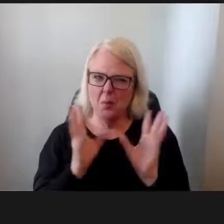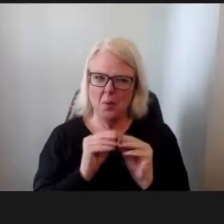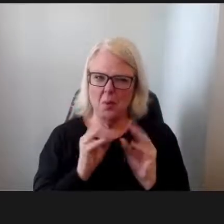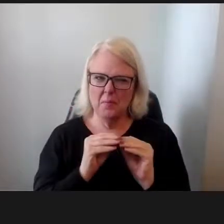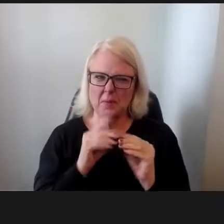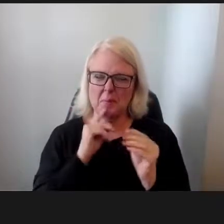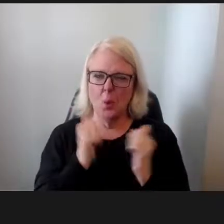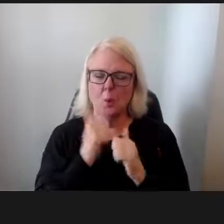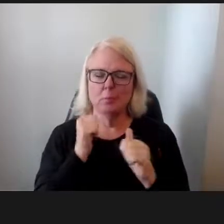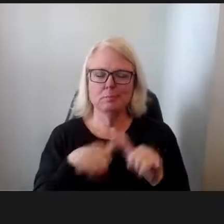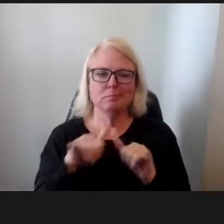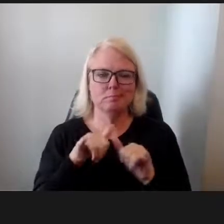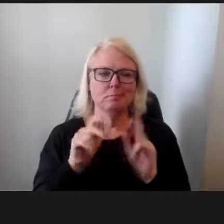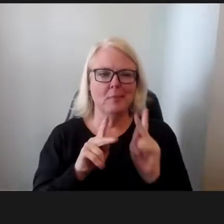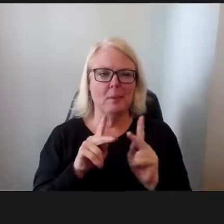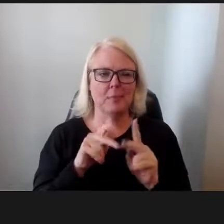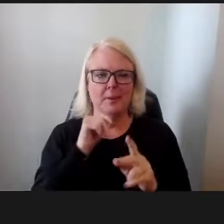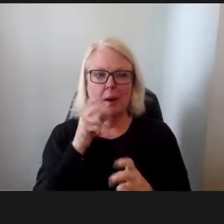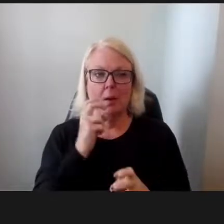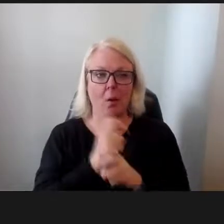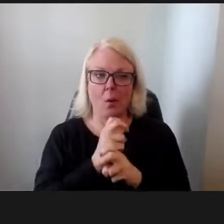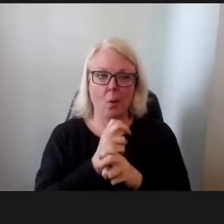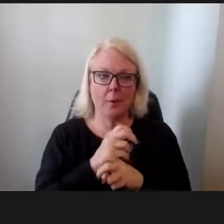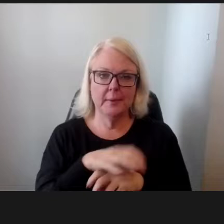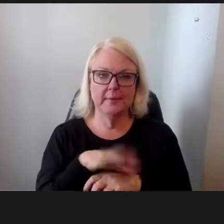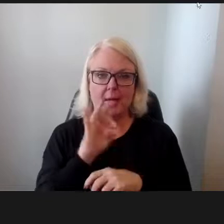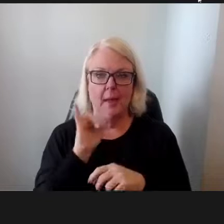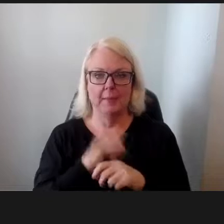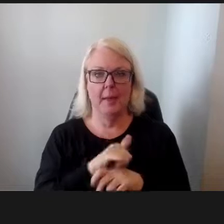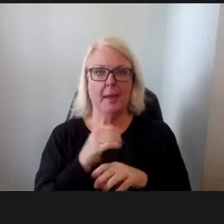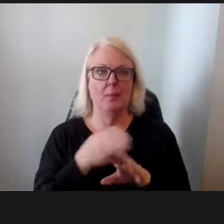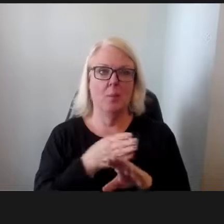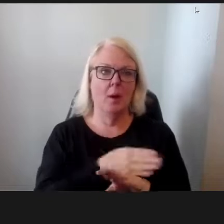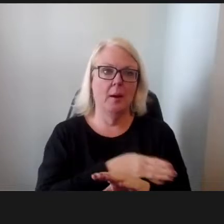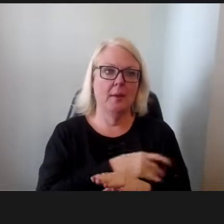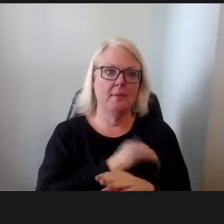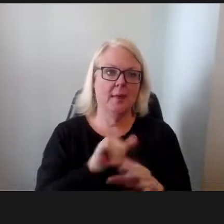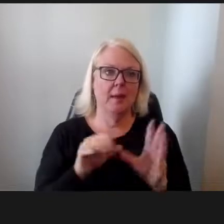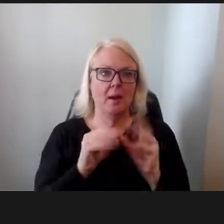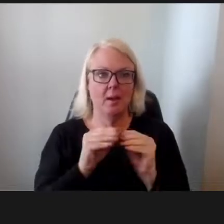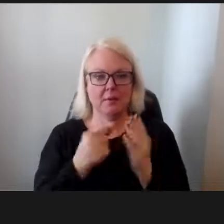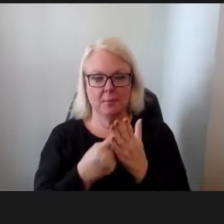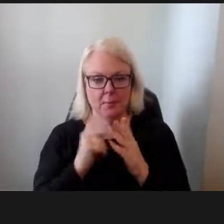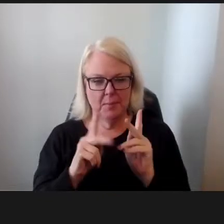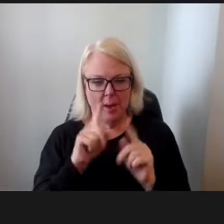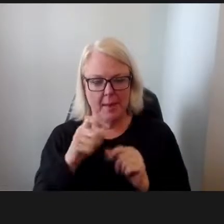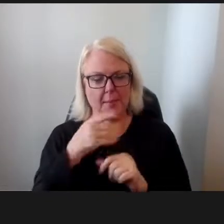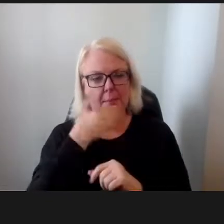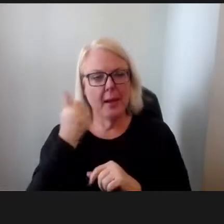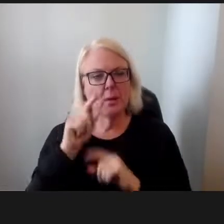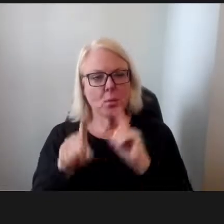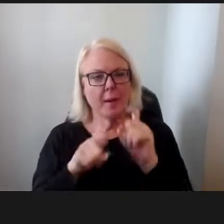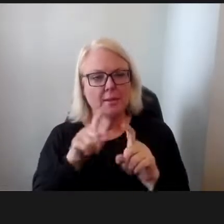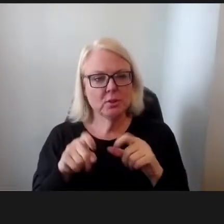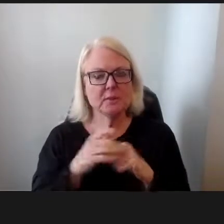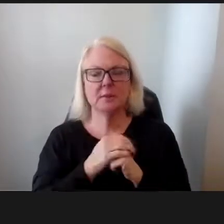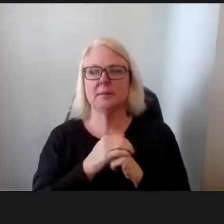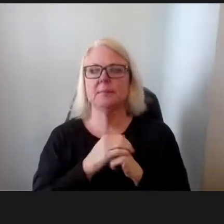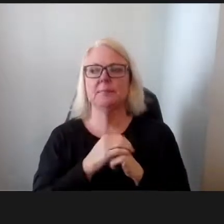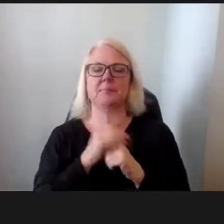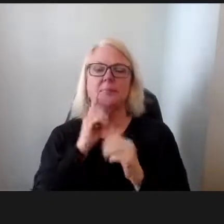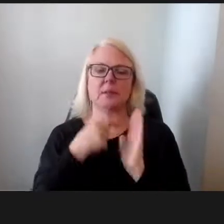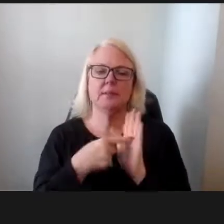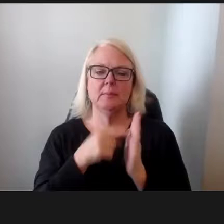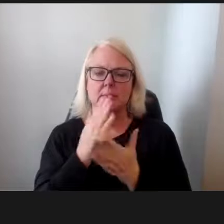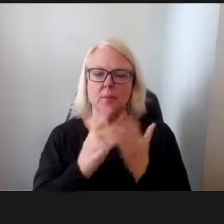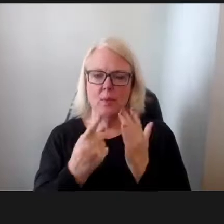the same people, so it wasn't really hard to track the progress of this conversation. People were asking better questions. For example,